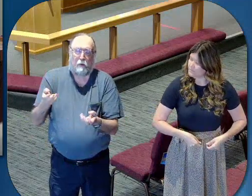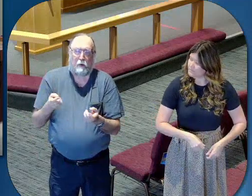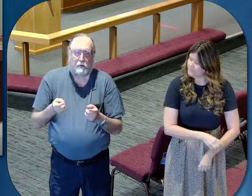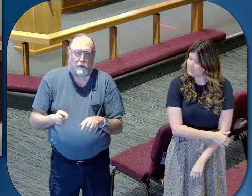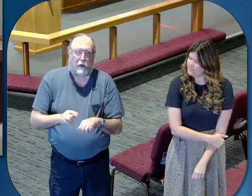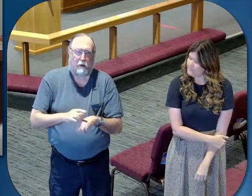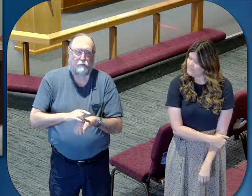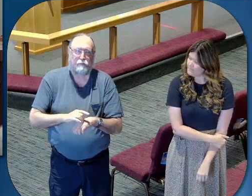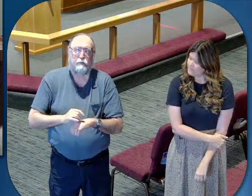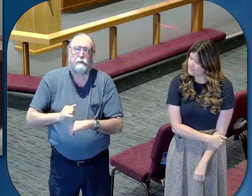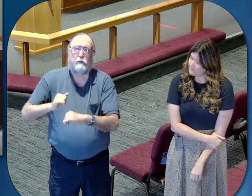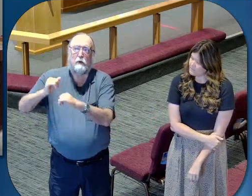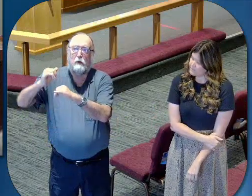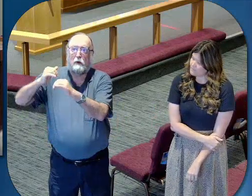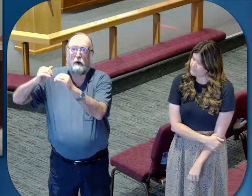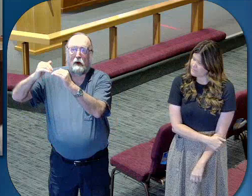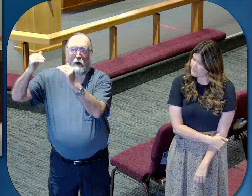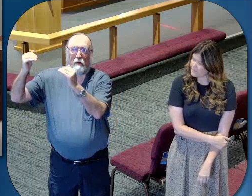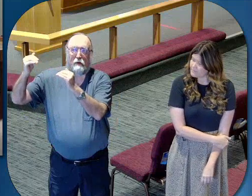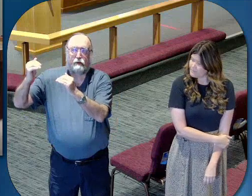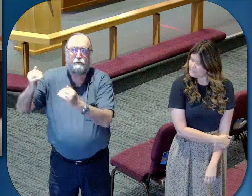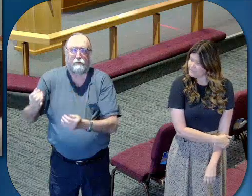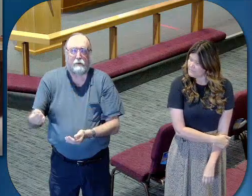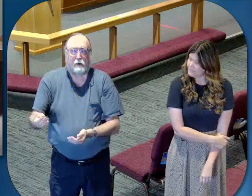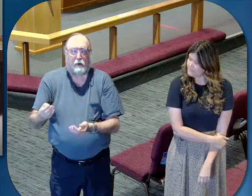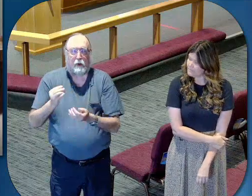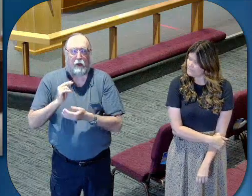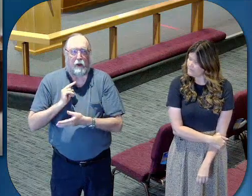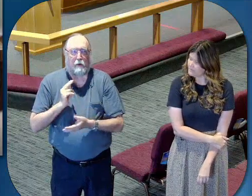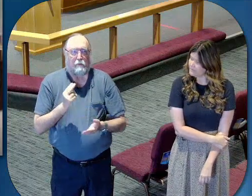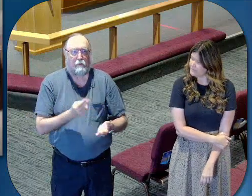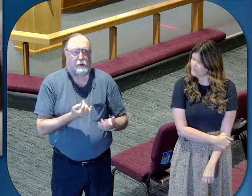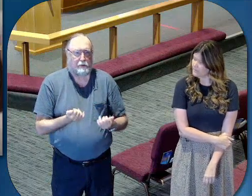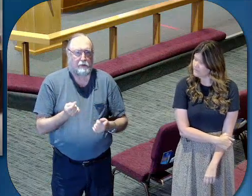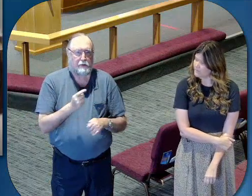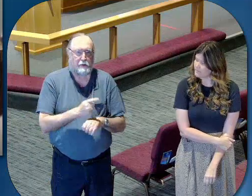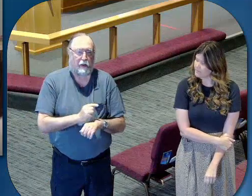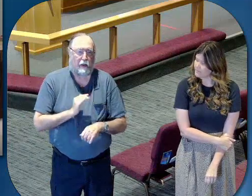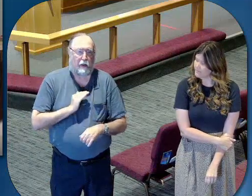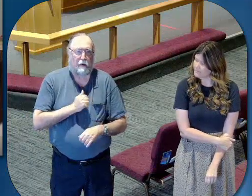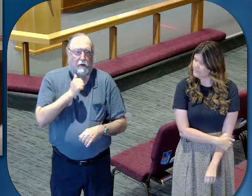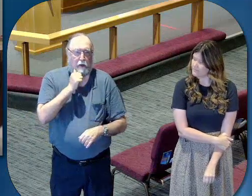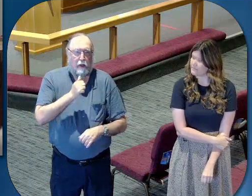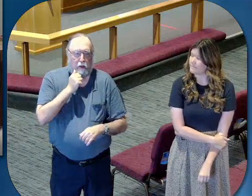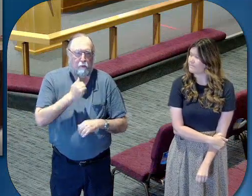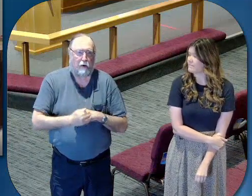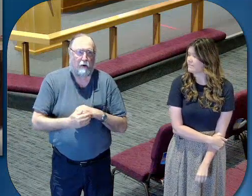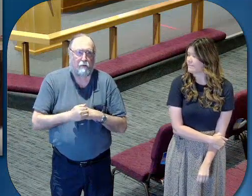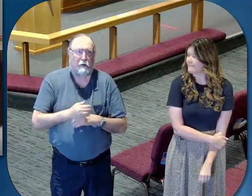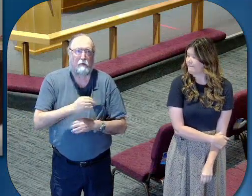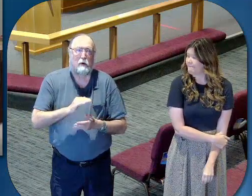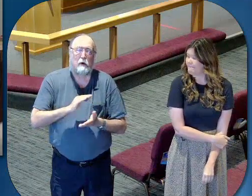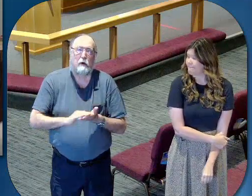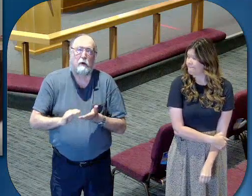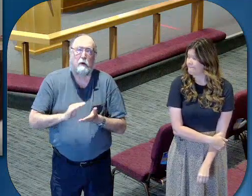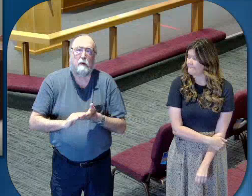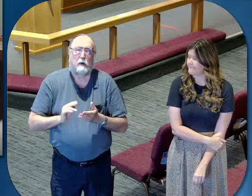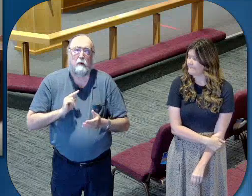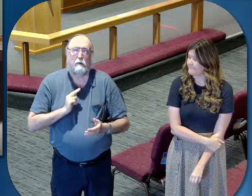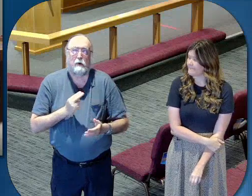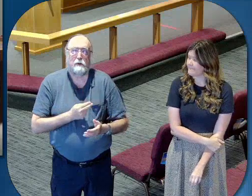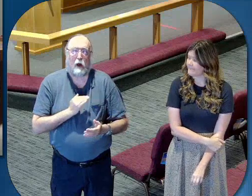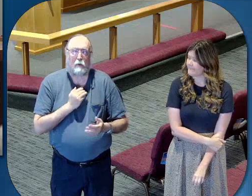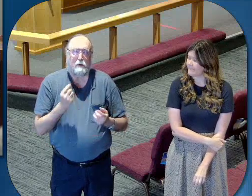be done, on earth as it is in heaven. Give us this day our daily bread, and forgive us our